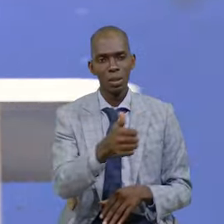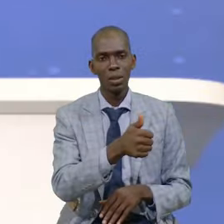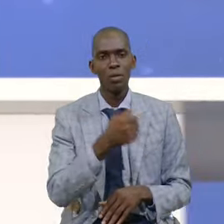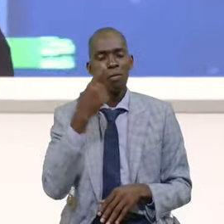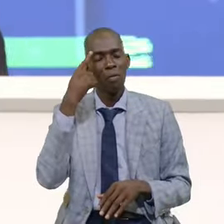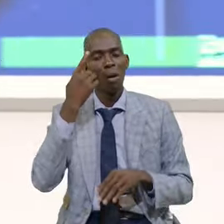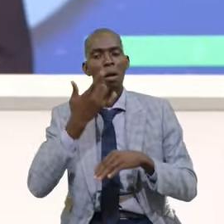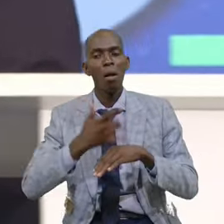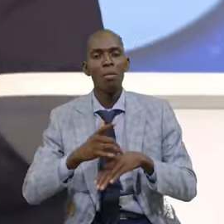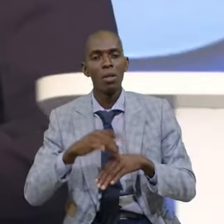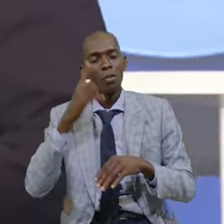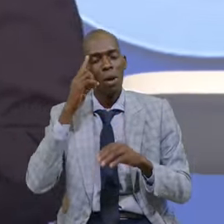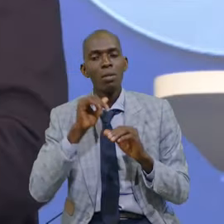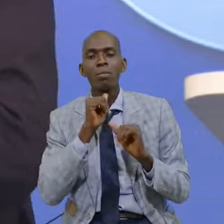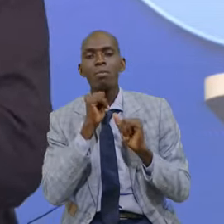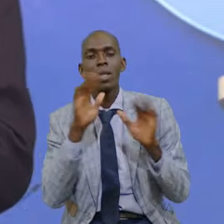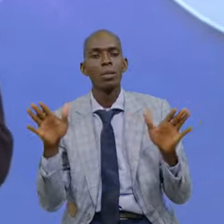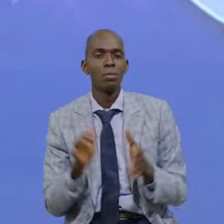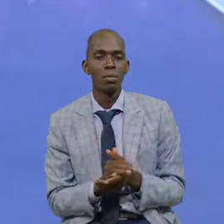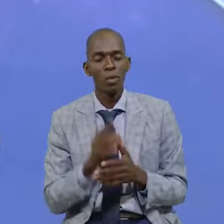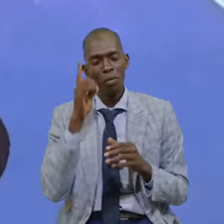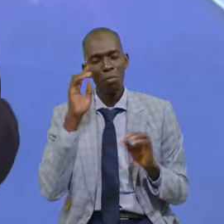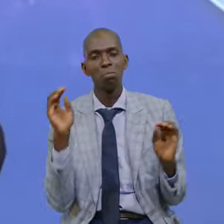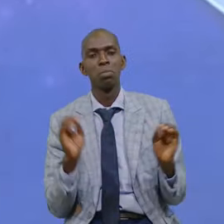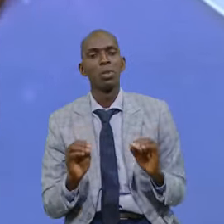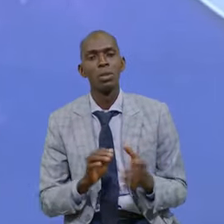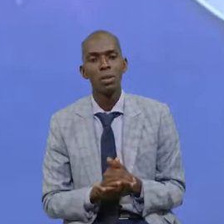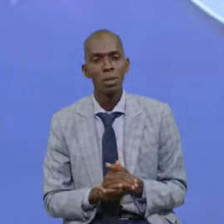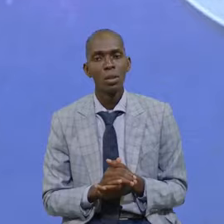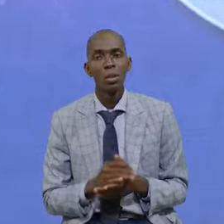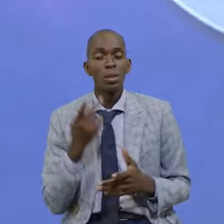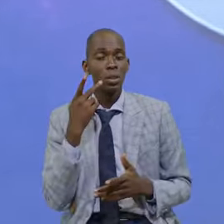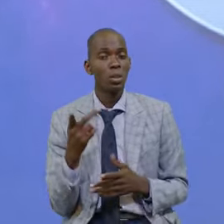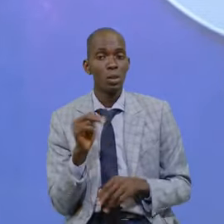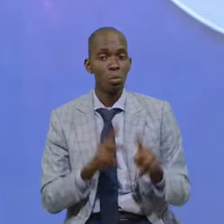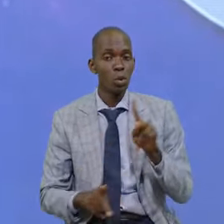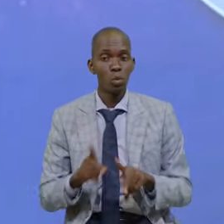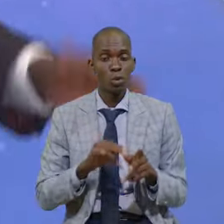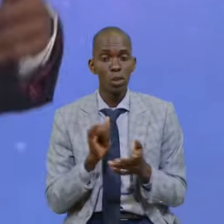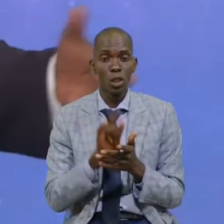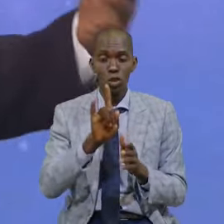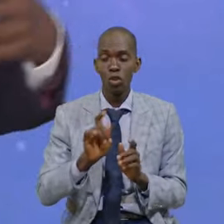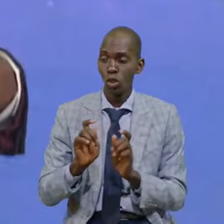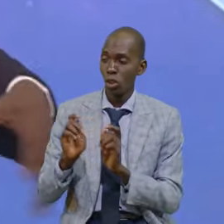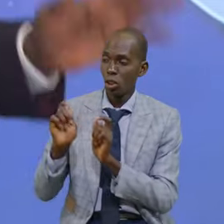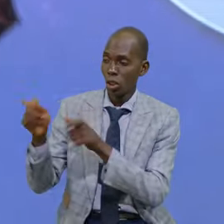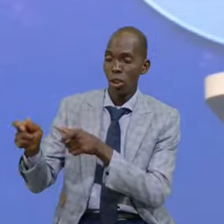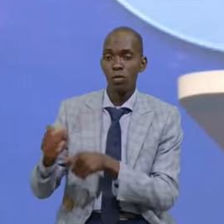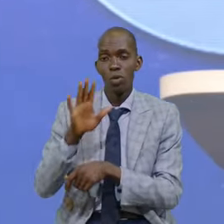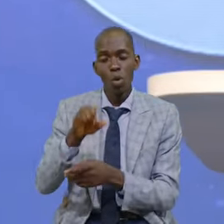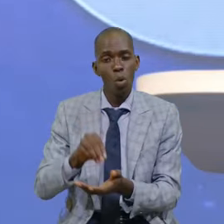not. Think about the people you've given the precious things in your life to, and you